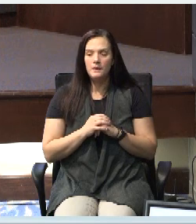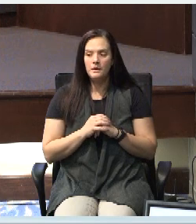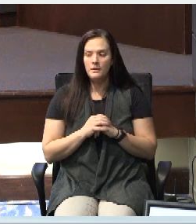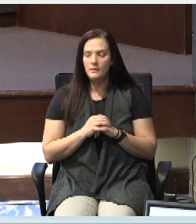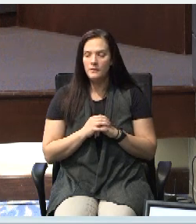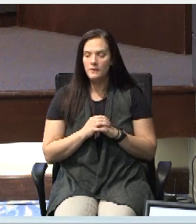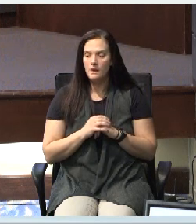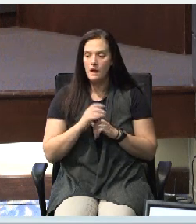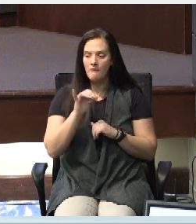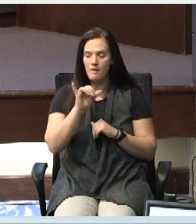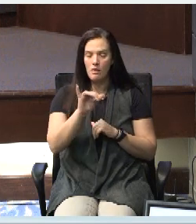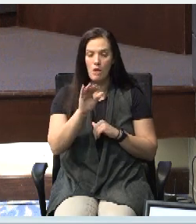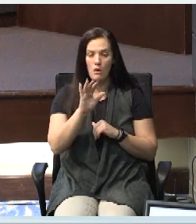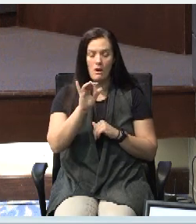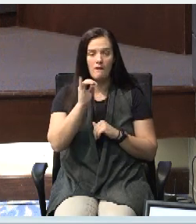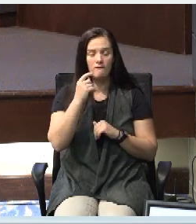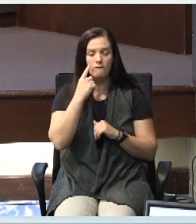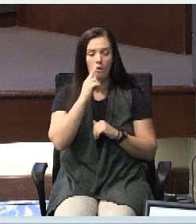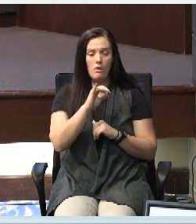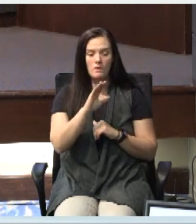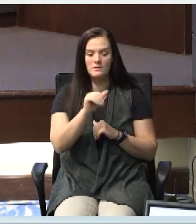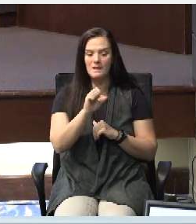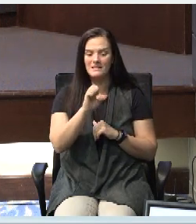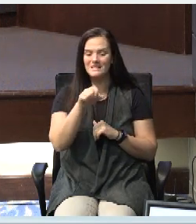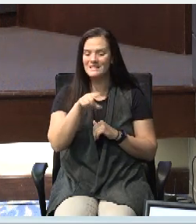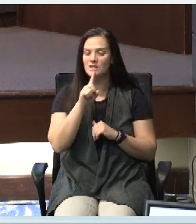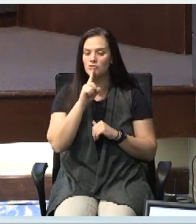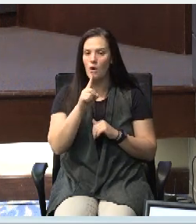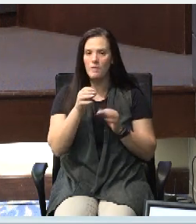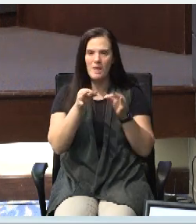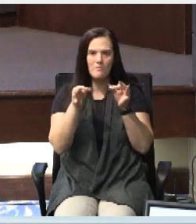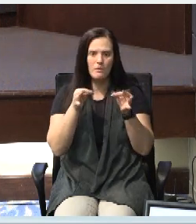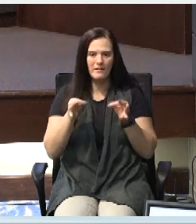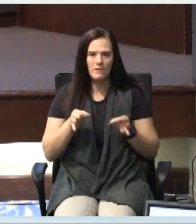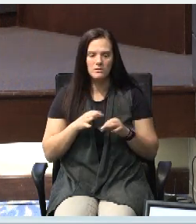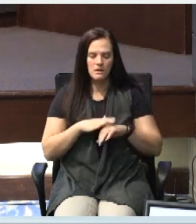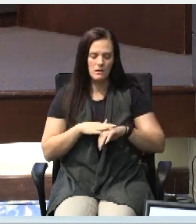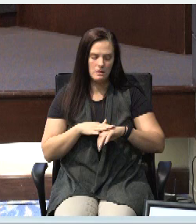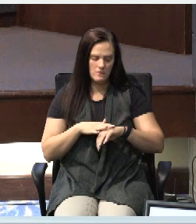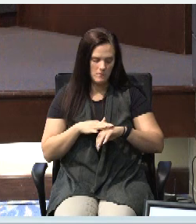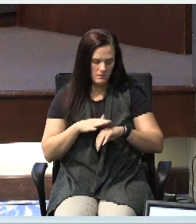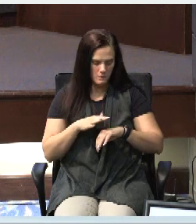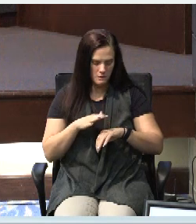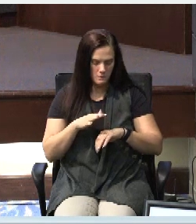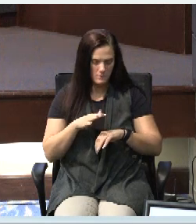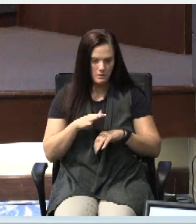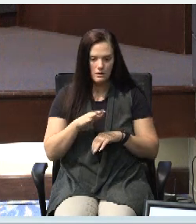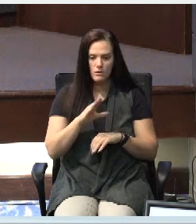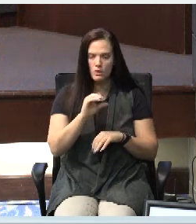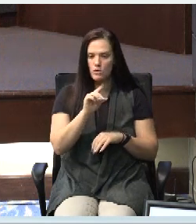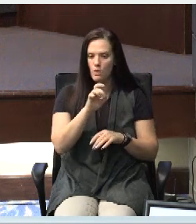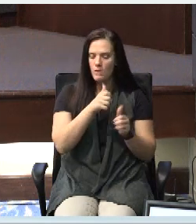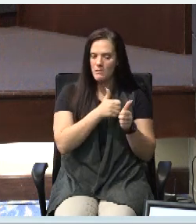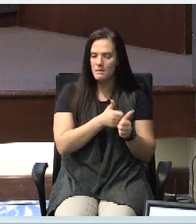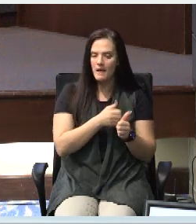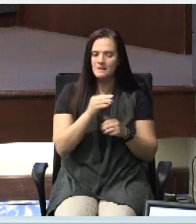And of those cases, pardon me, these are the breakdowns by number. Code compliance